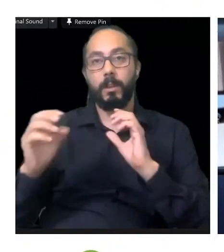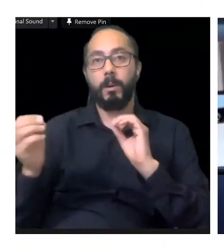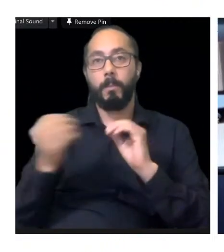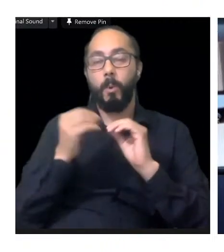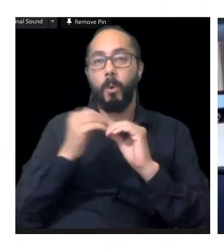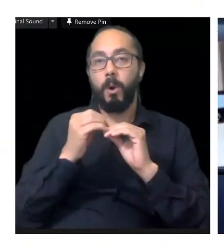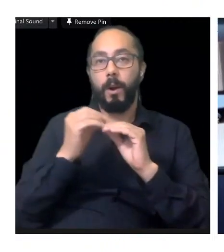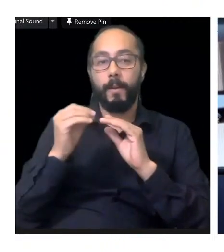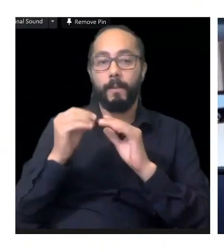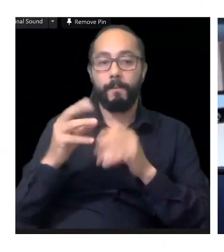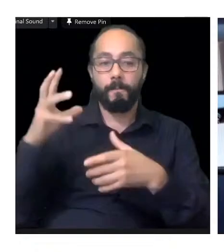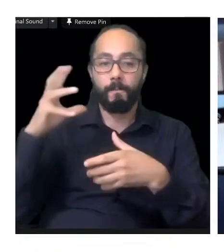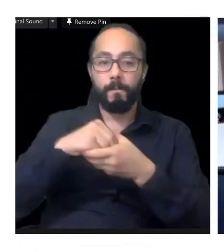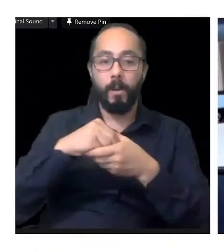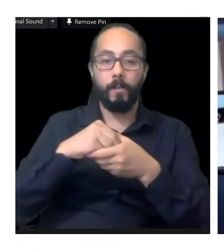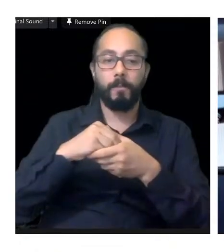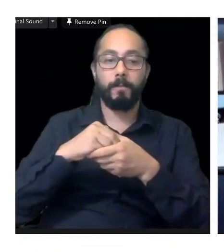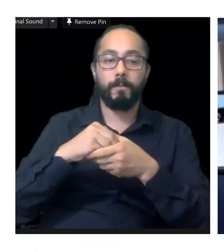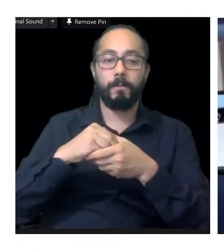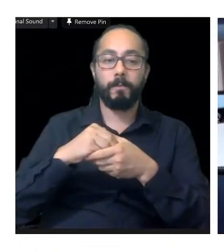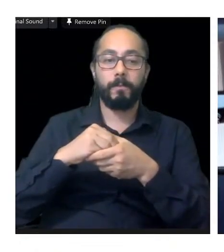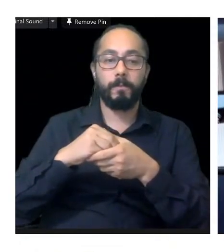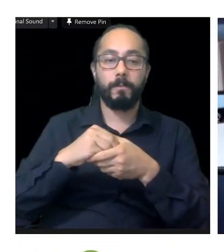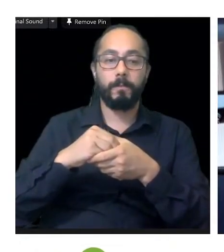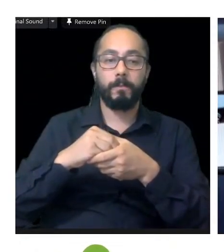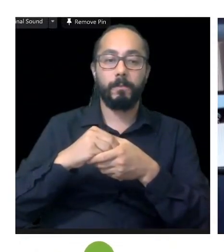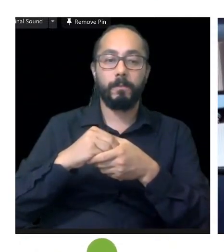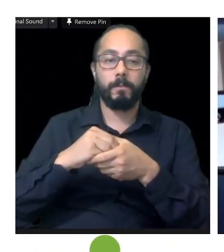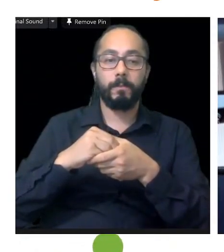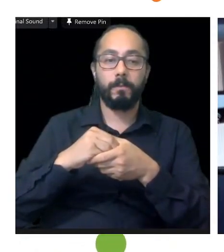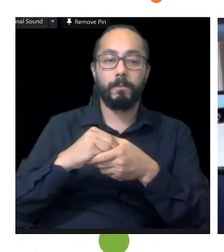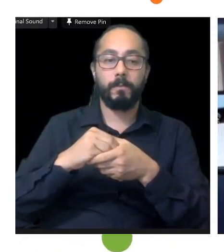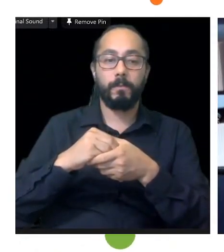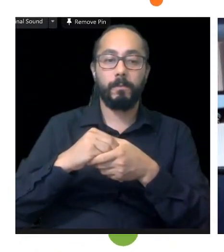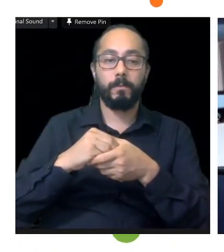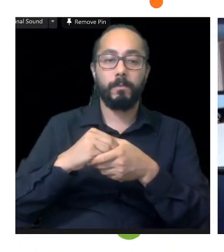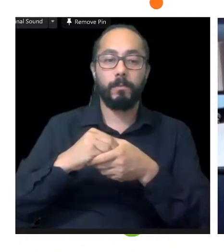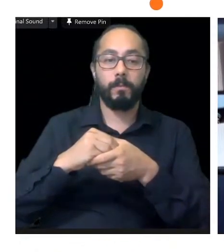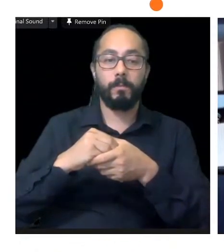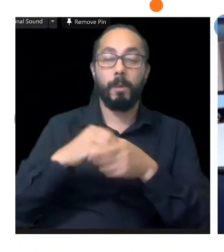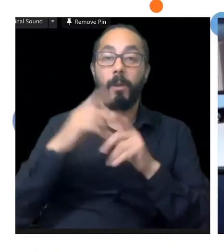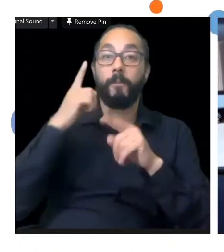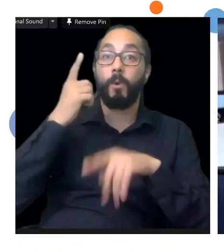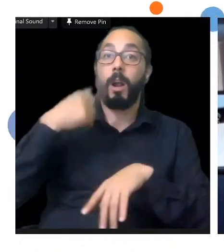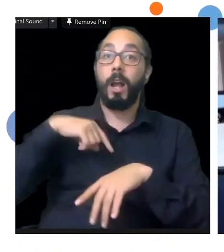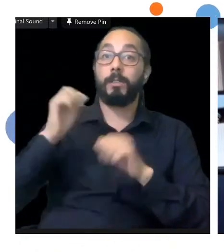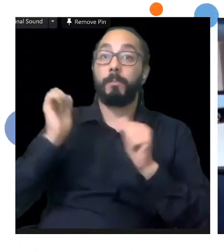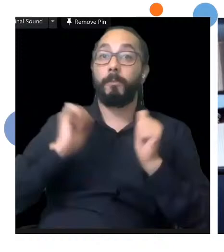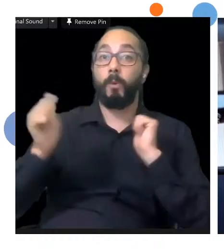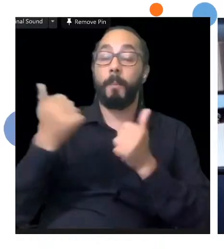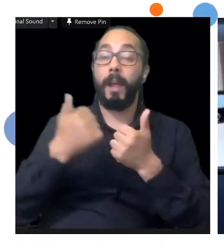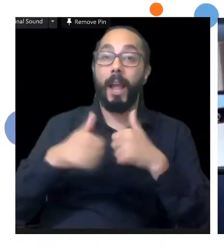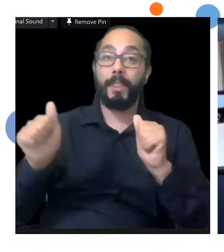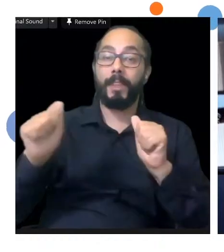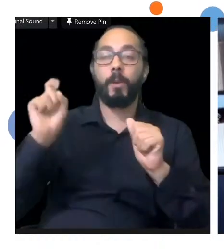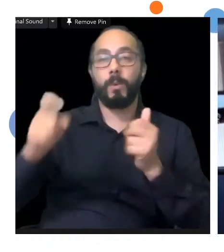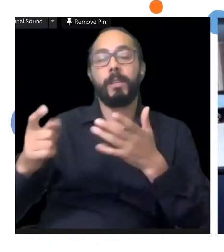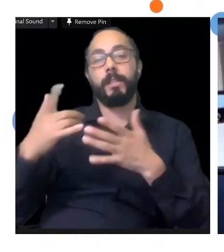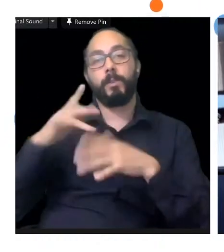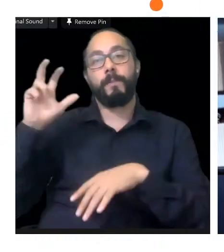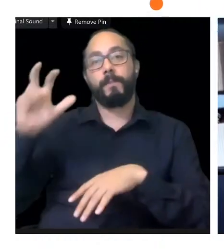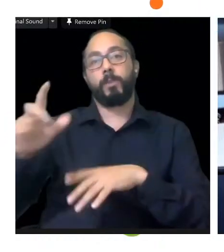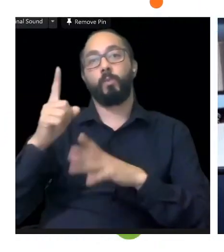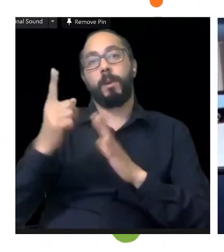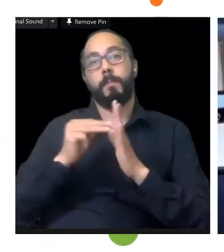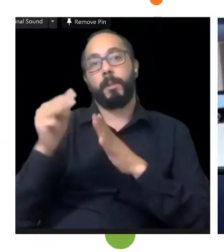comfortable. But definitely for us to even perform anything, we would need to make at least $1 million investment in building